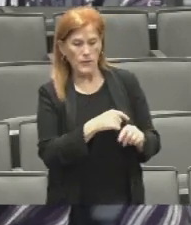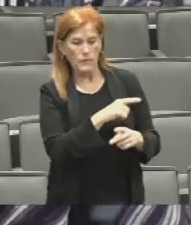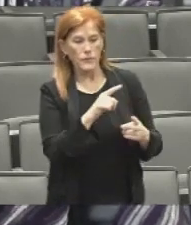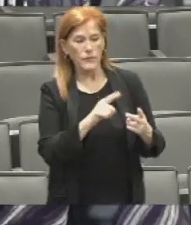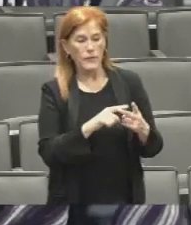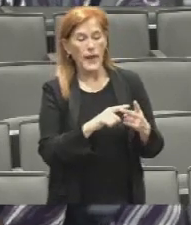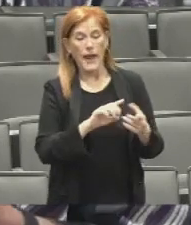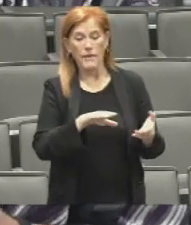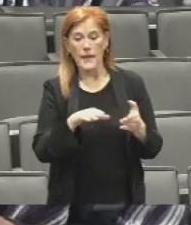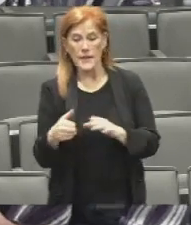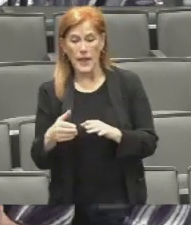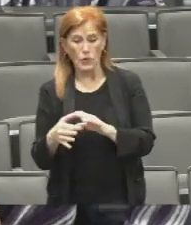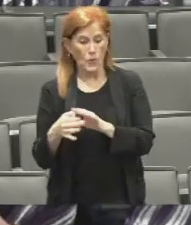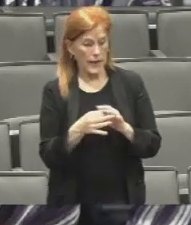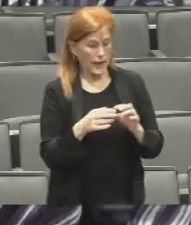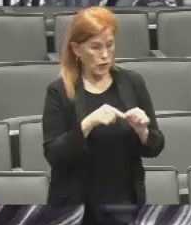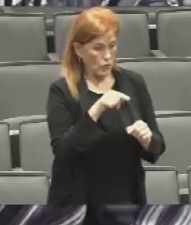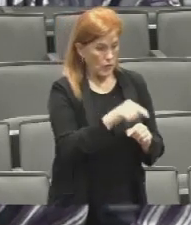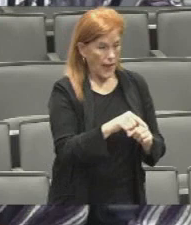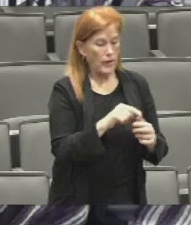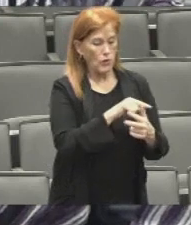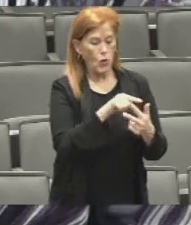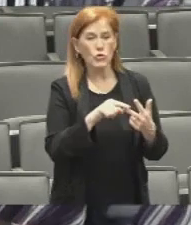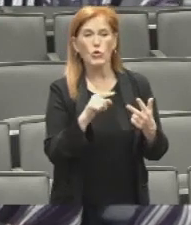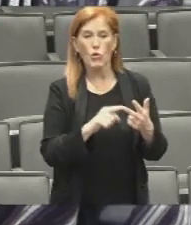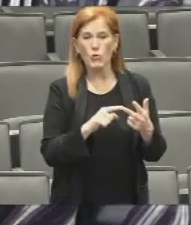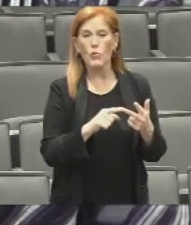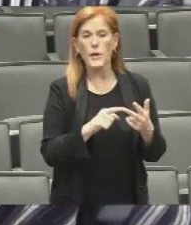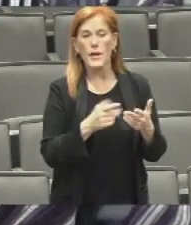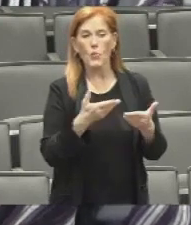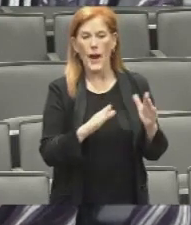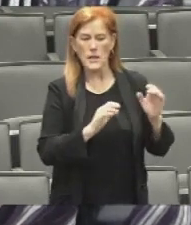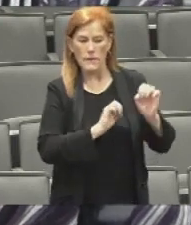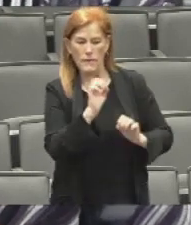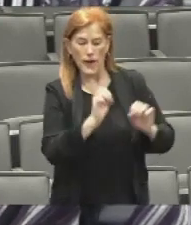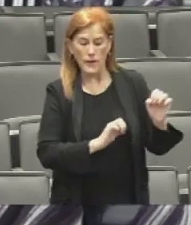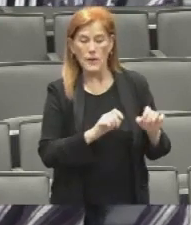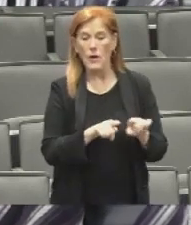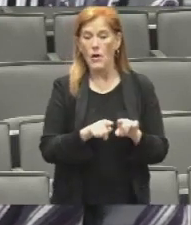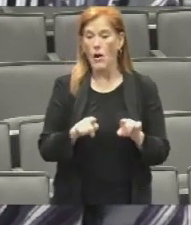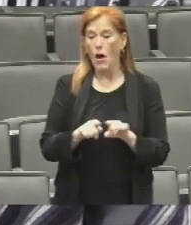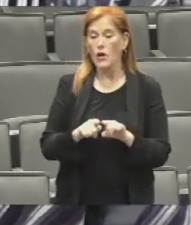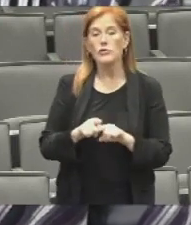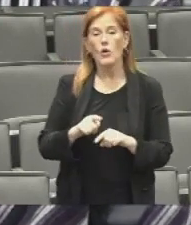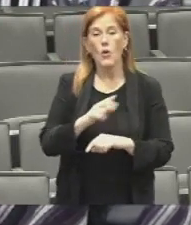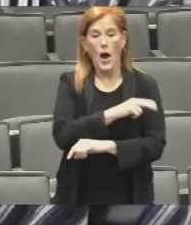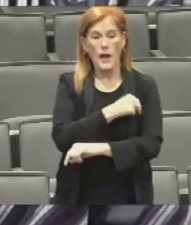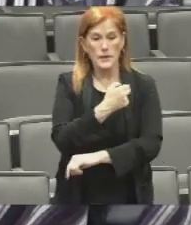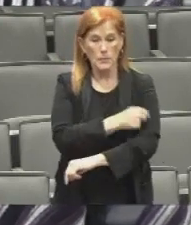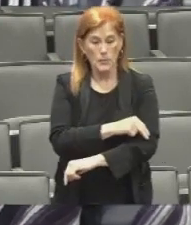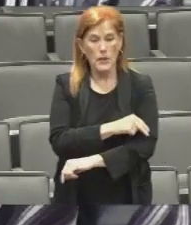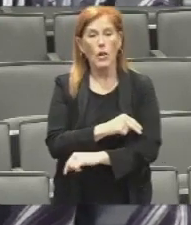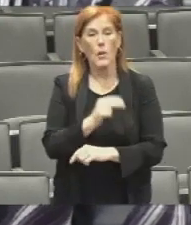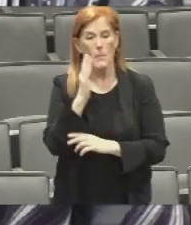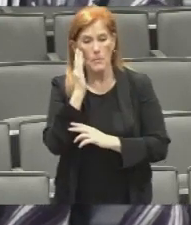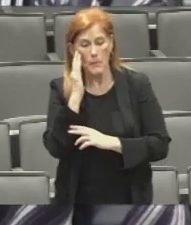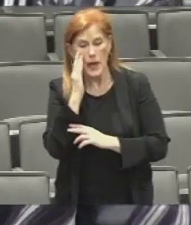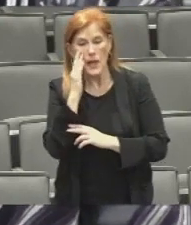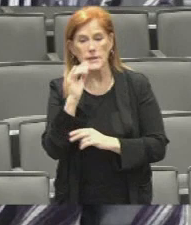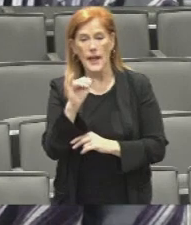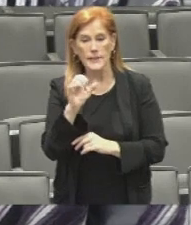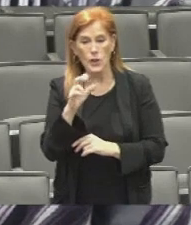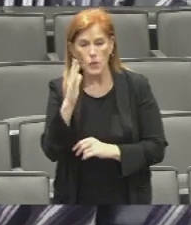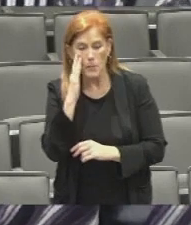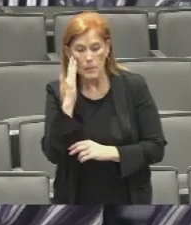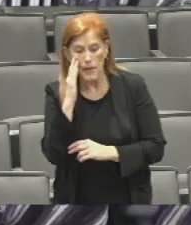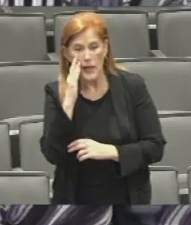related death. So those are 3 metrics. And then it also has 3 hospital metrics, hospital beds, ICU